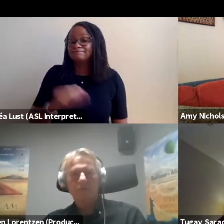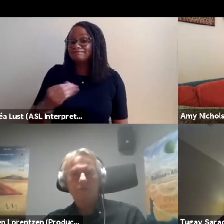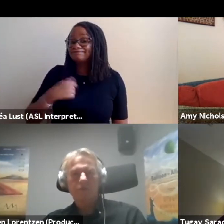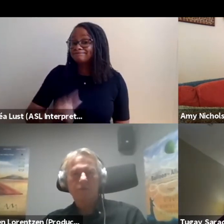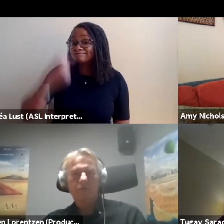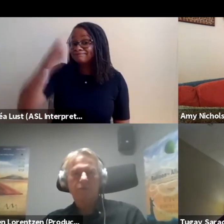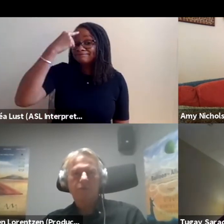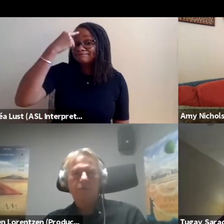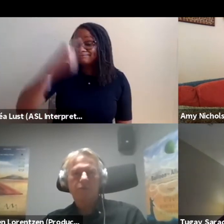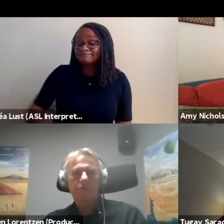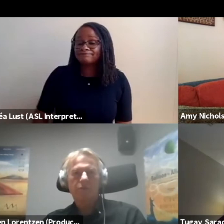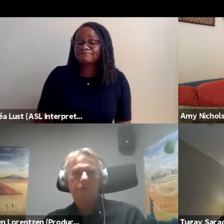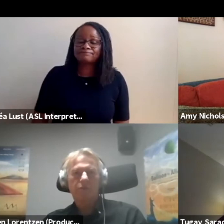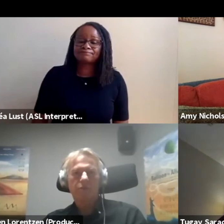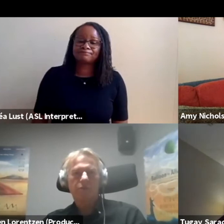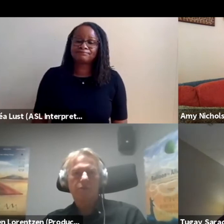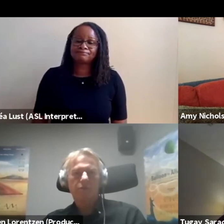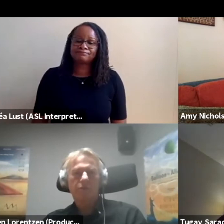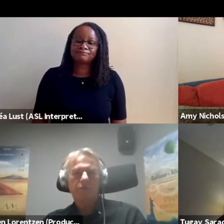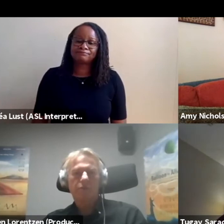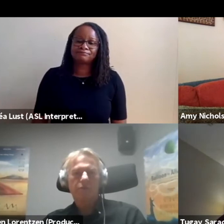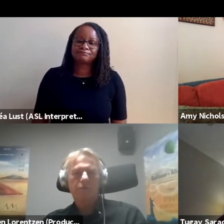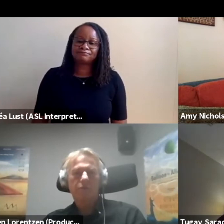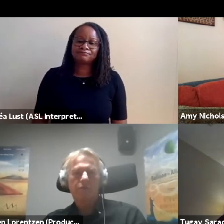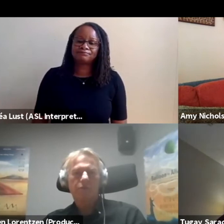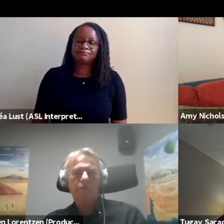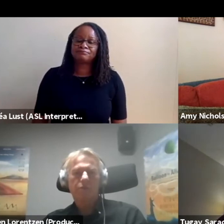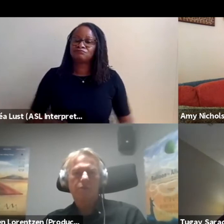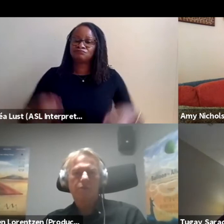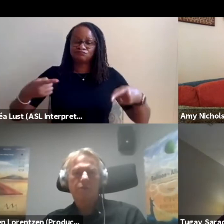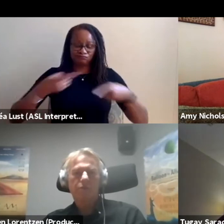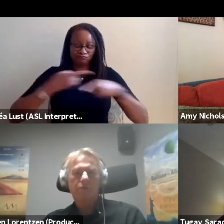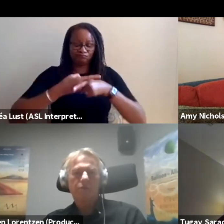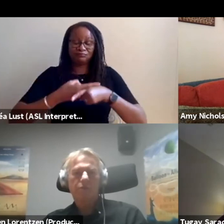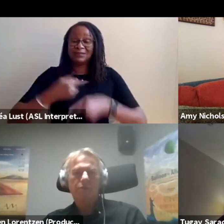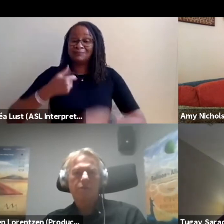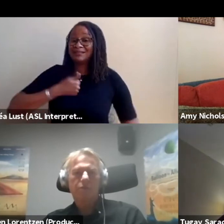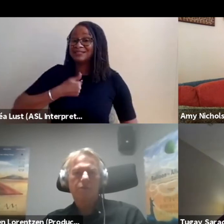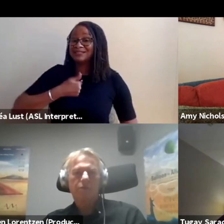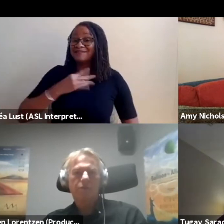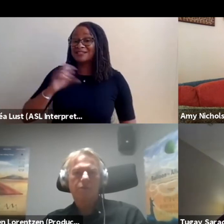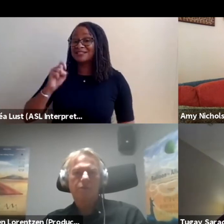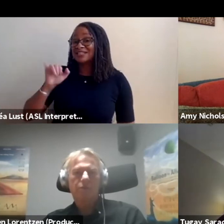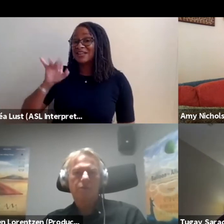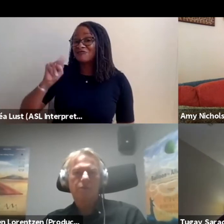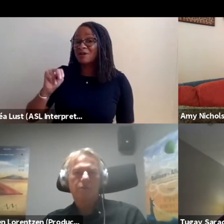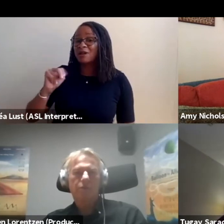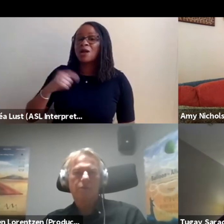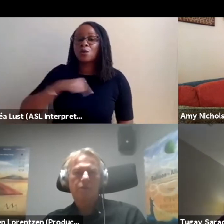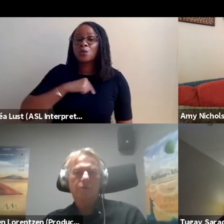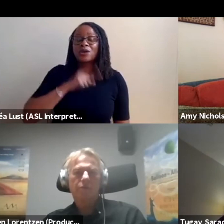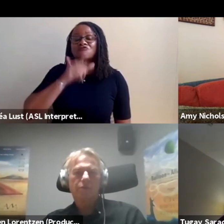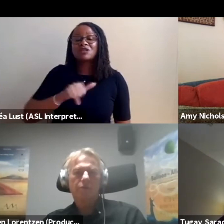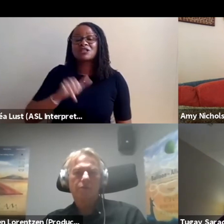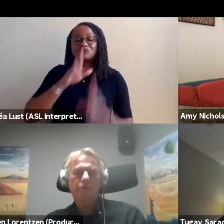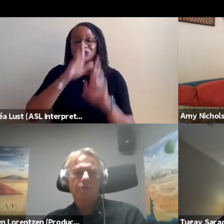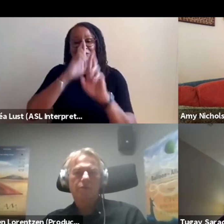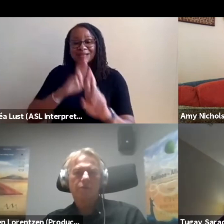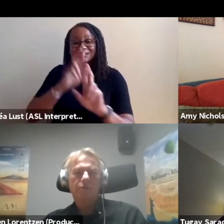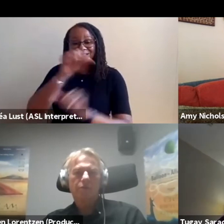is the cross section between me and Seyran, we really respect to each other's